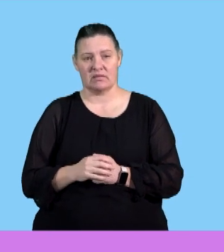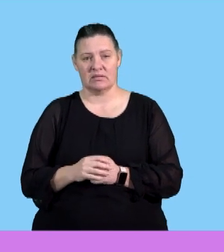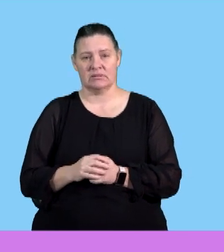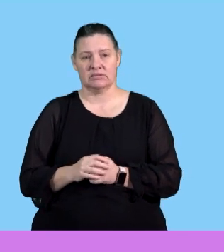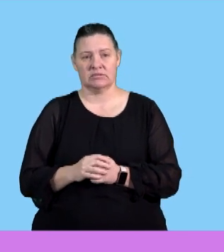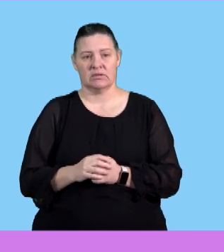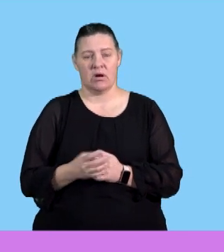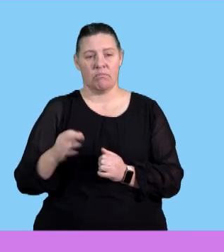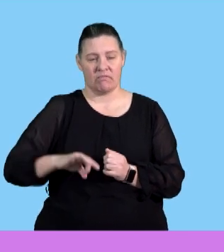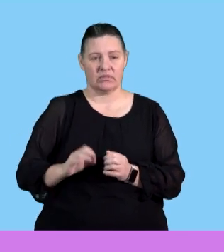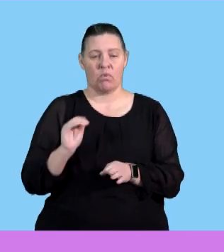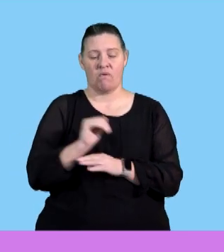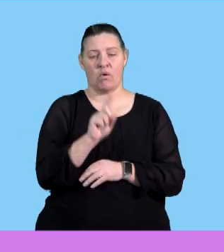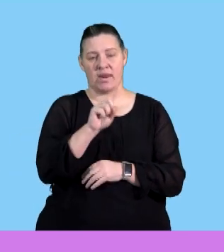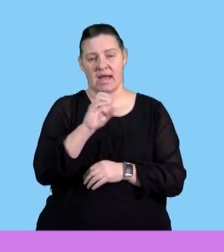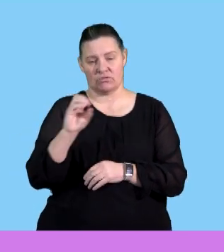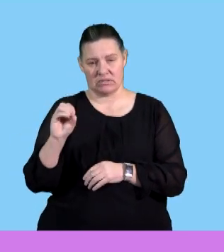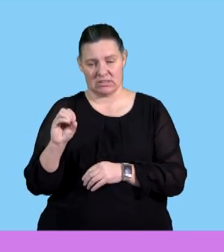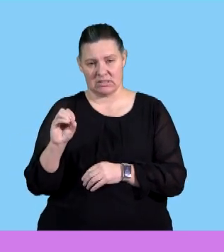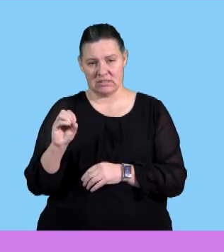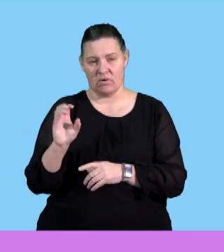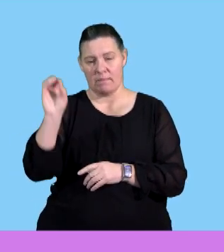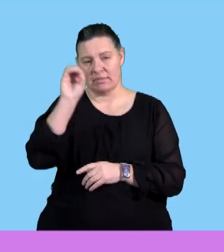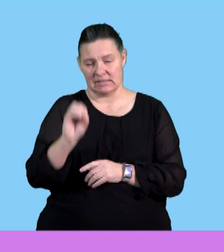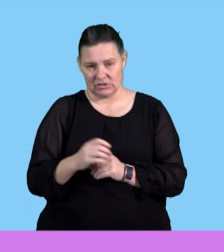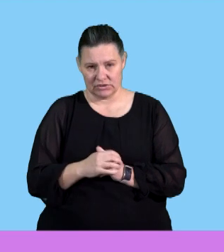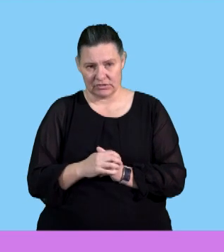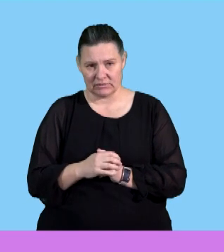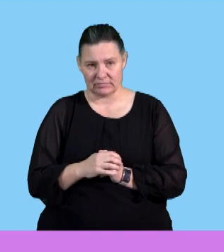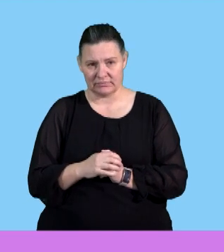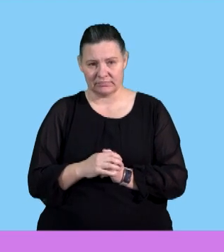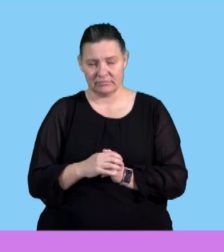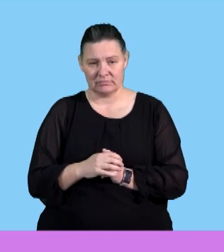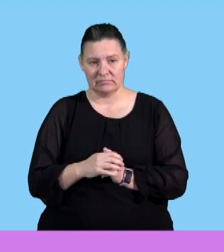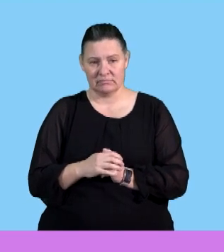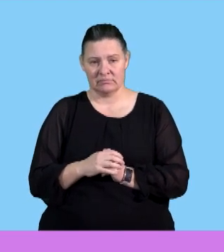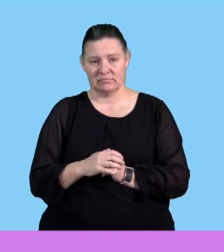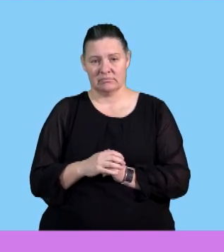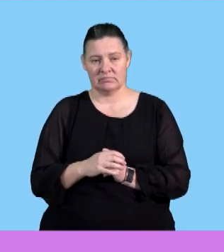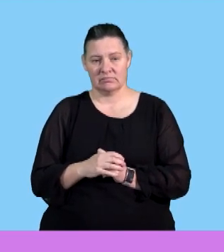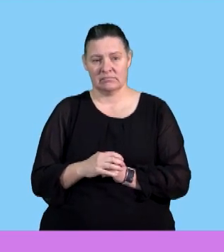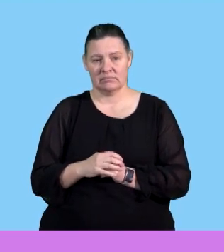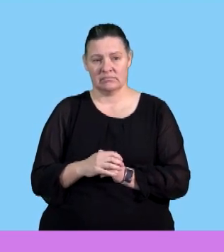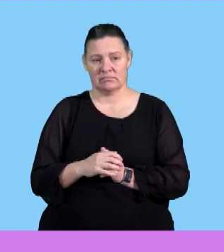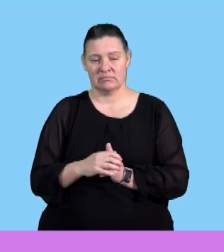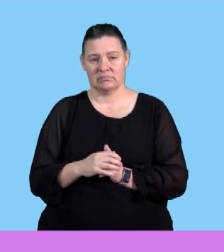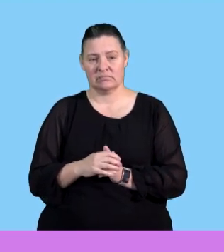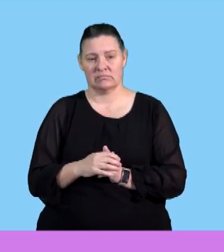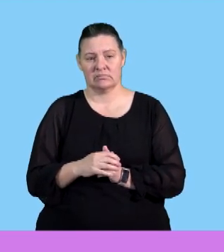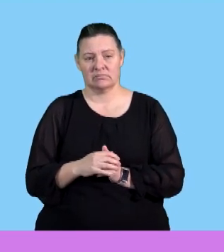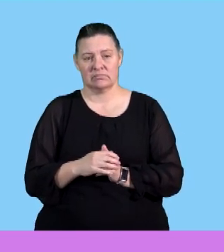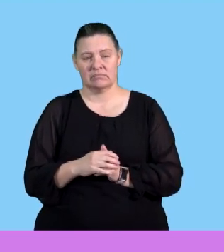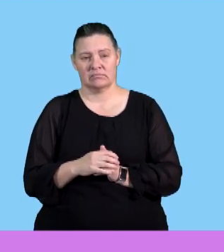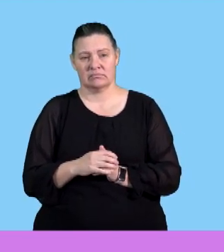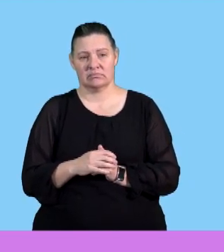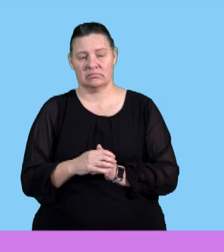the profits over 100 or a percentage. But let's make some space to work